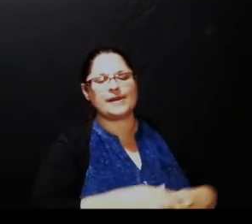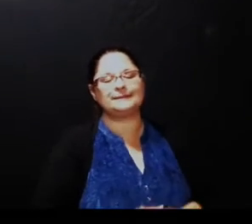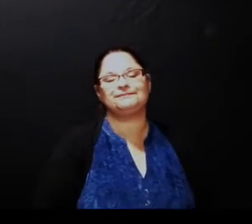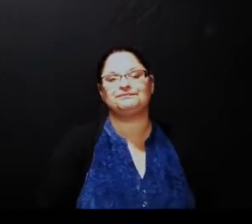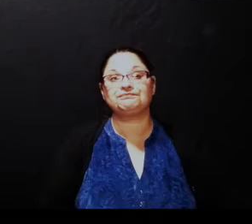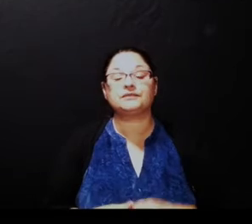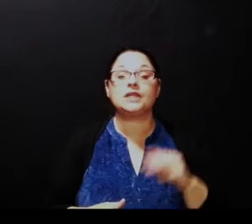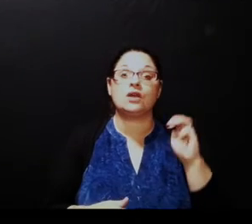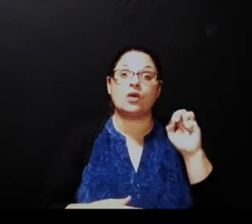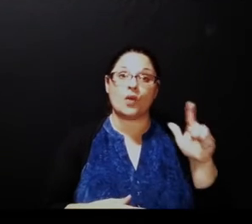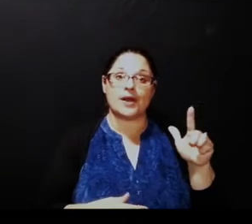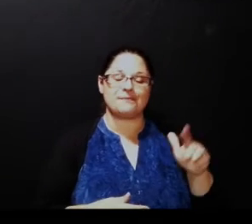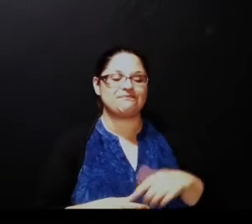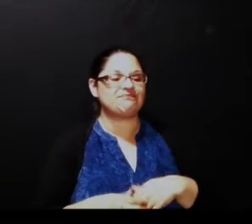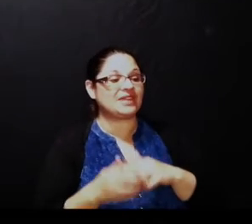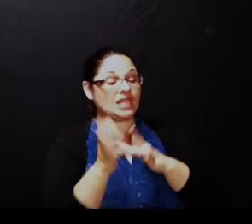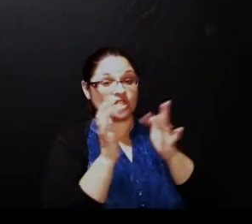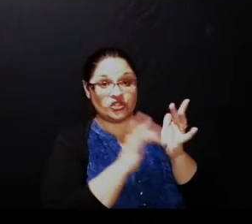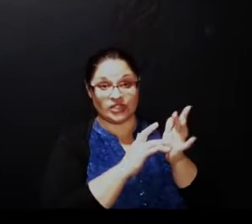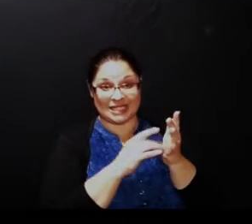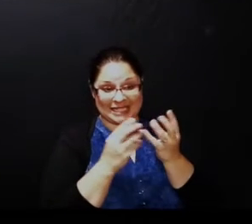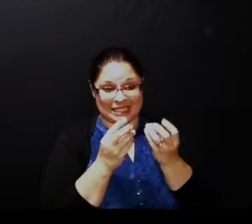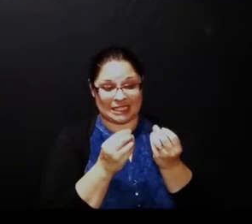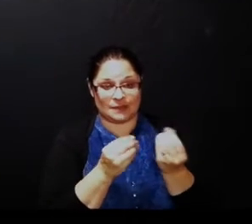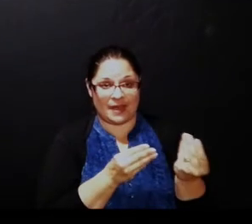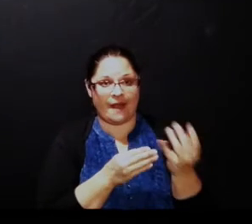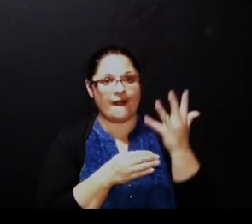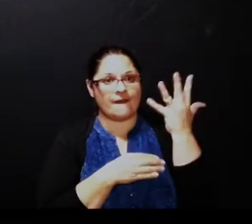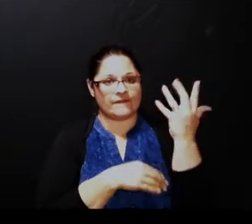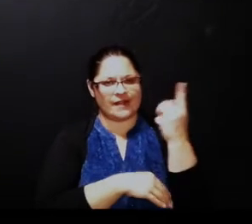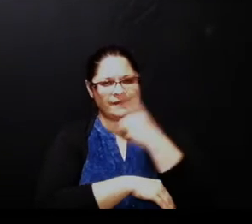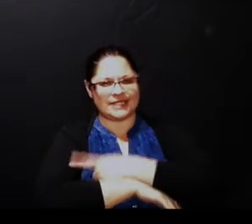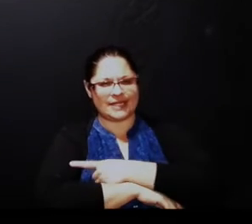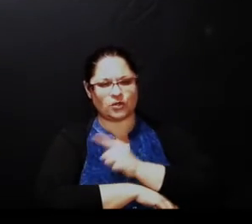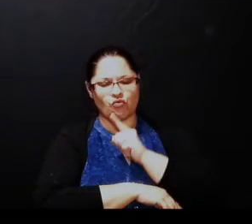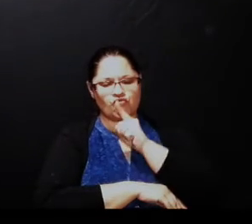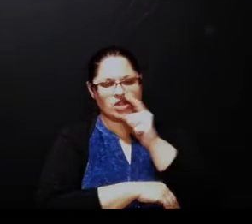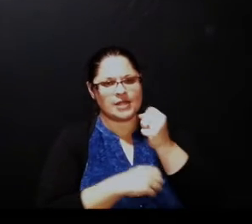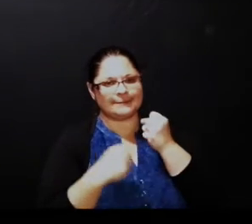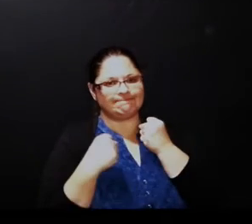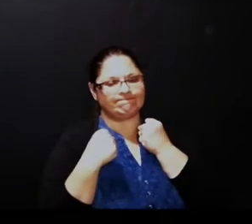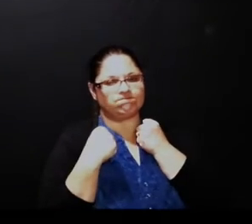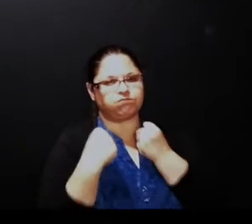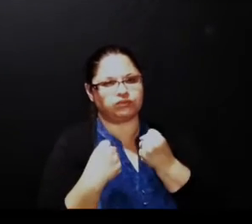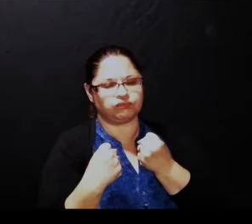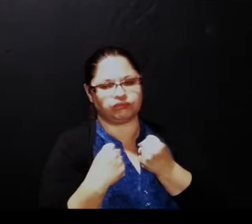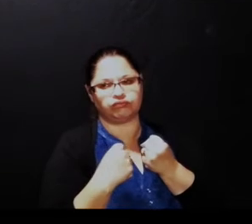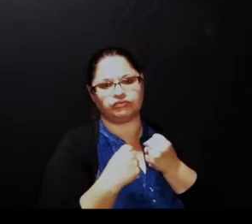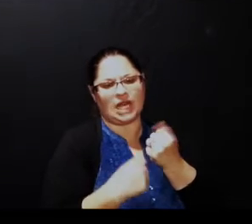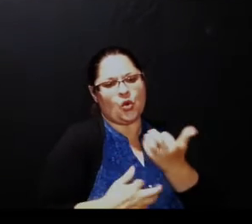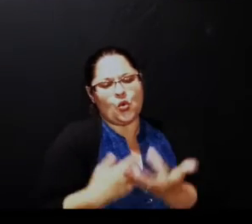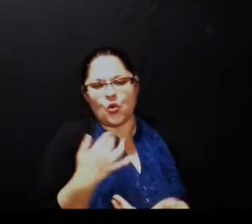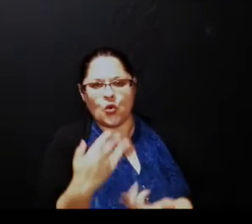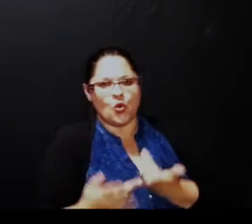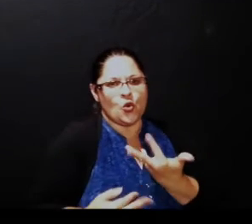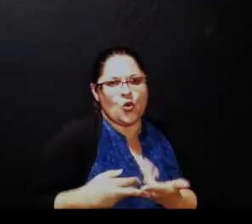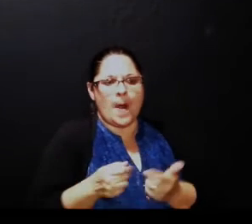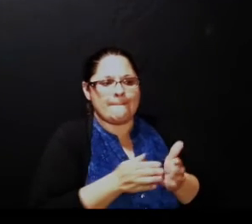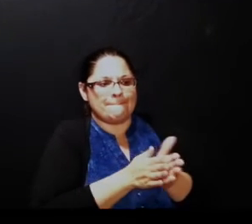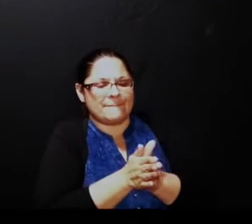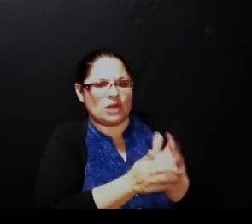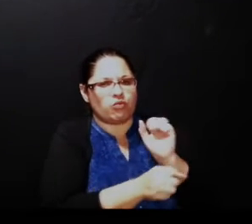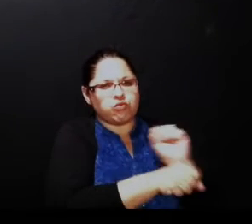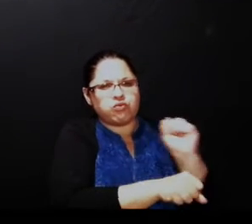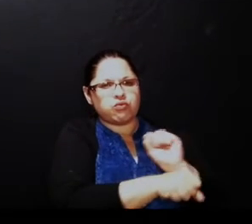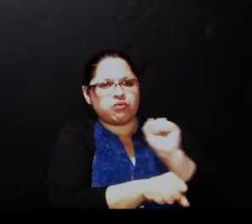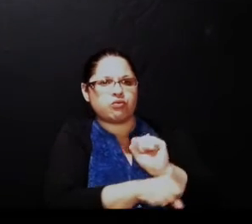in intense ministry before the cross comes. So, as we go on in Scripture here, we move